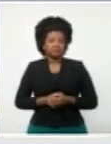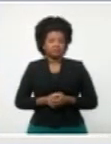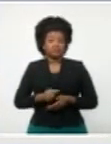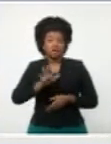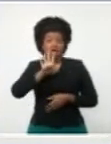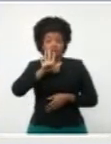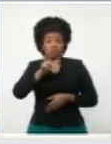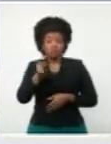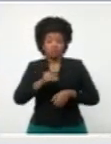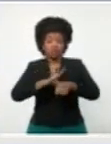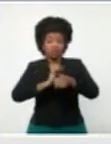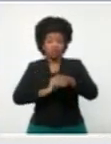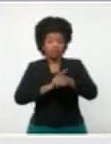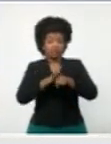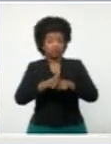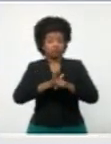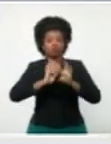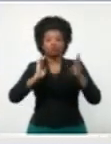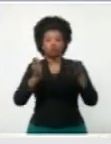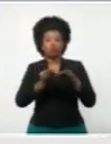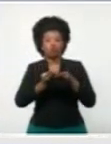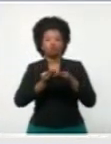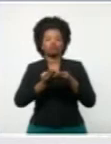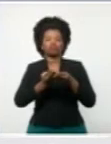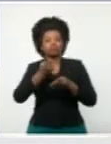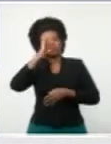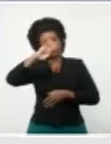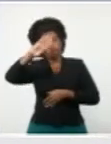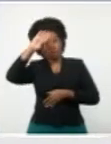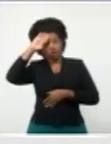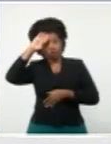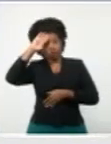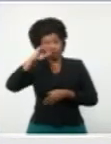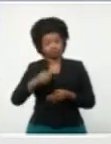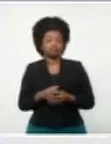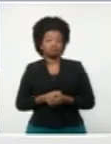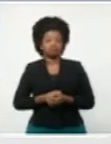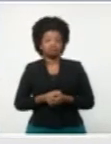are confirmed case contacts for a total of